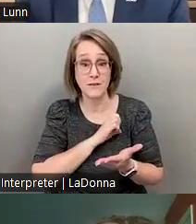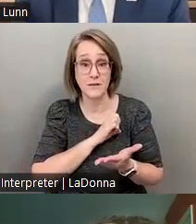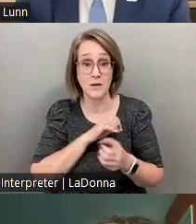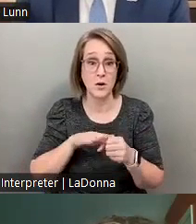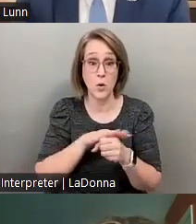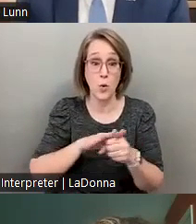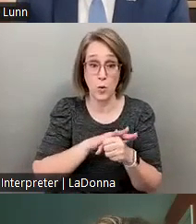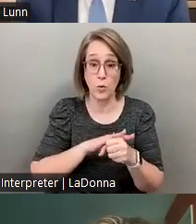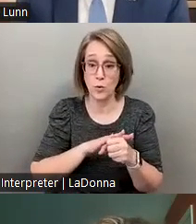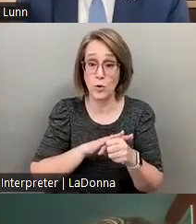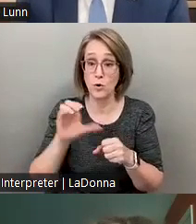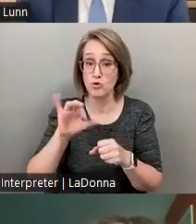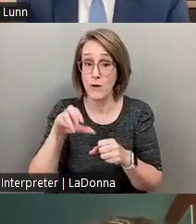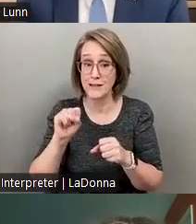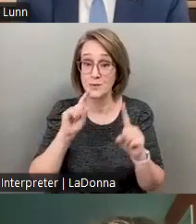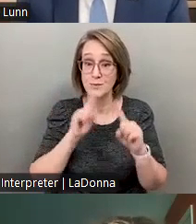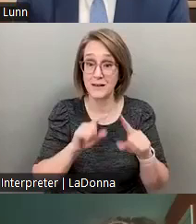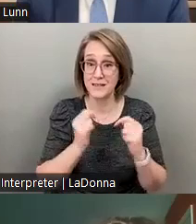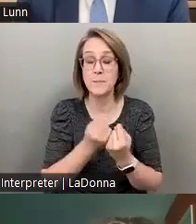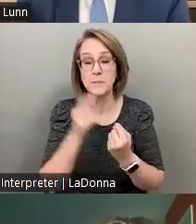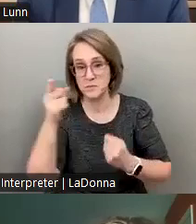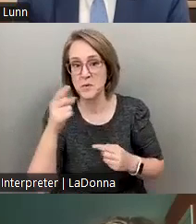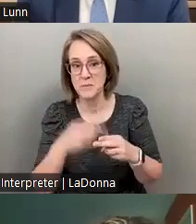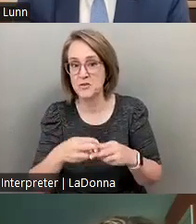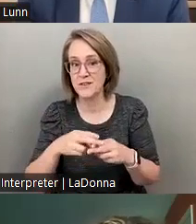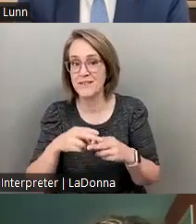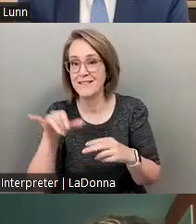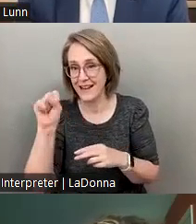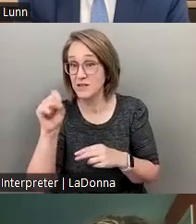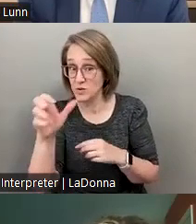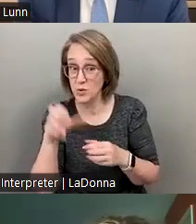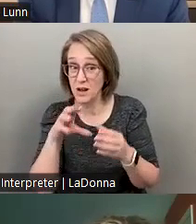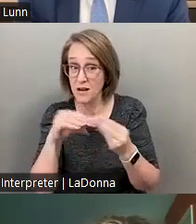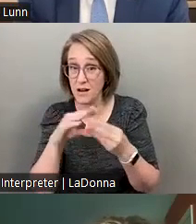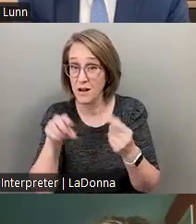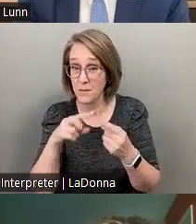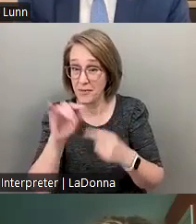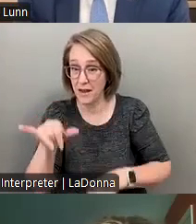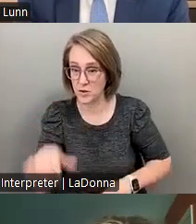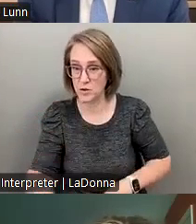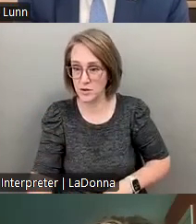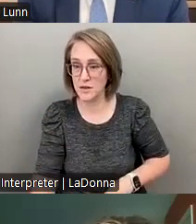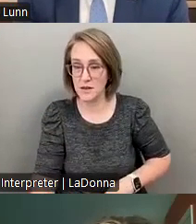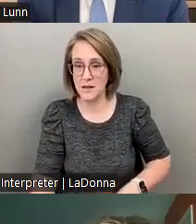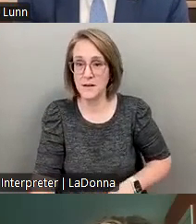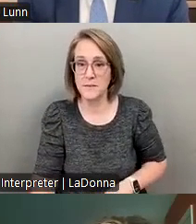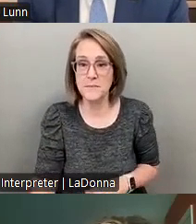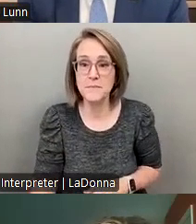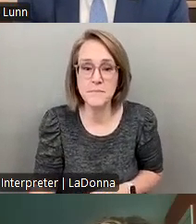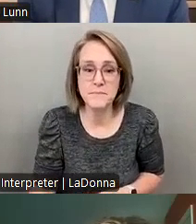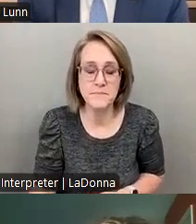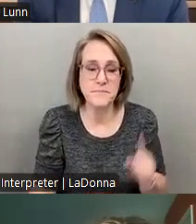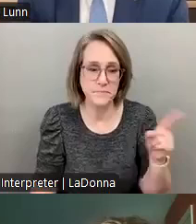crisis response teams? And Elizabeth, you said yes. Do you want to say anything more on that? Or is that just pretty straightforward?